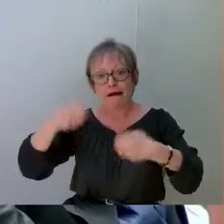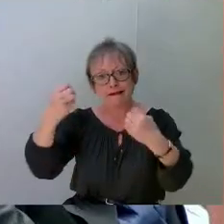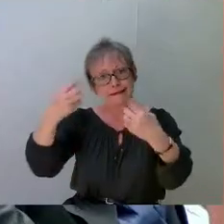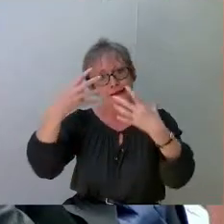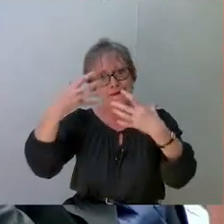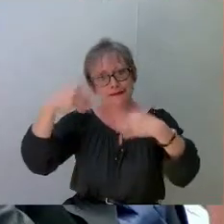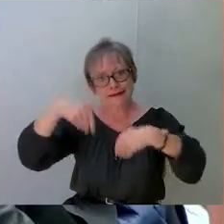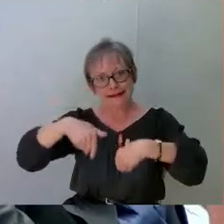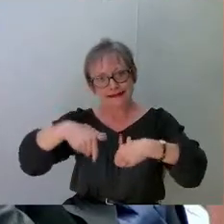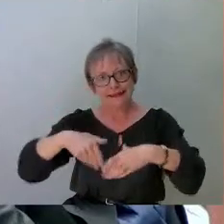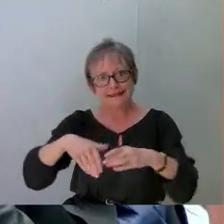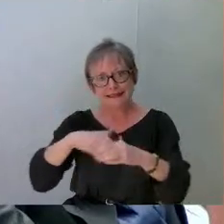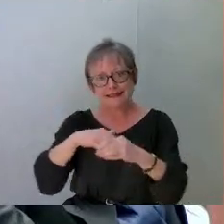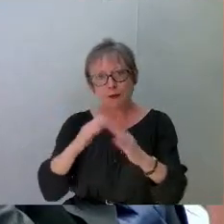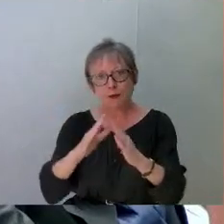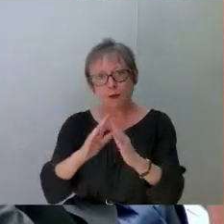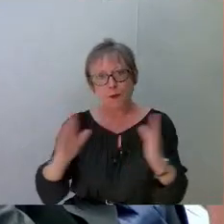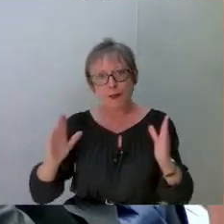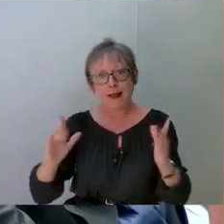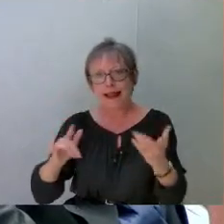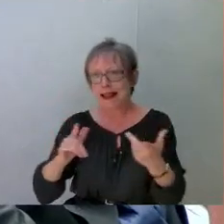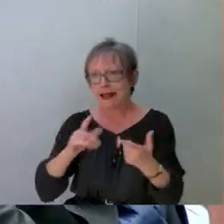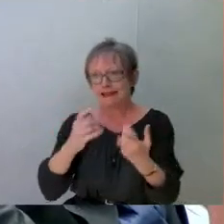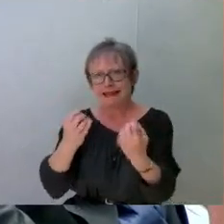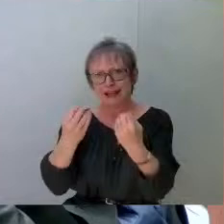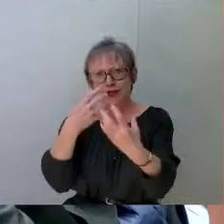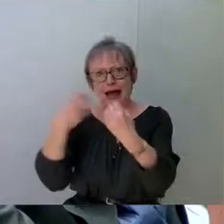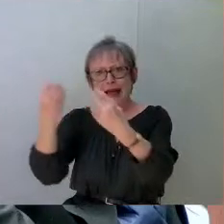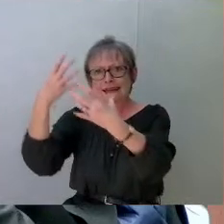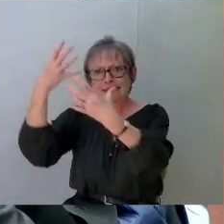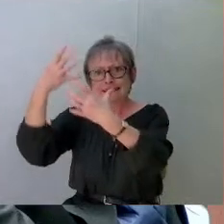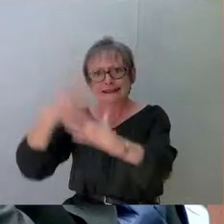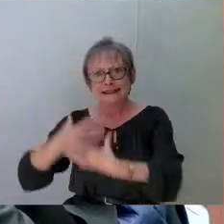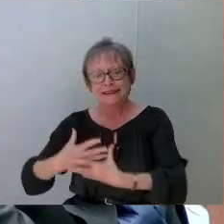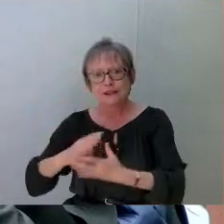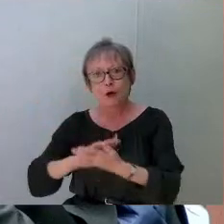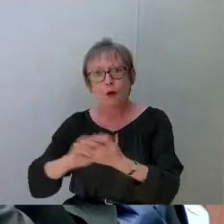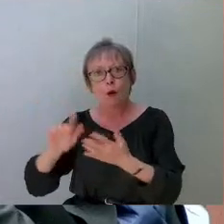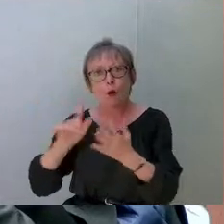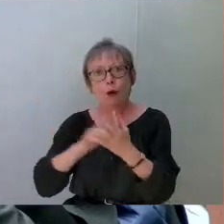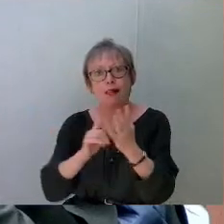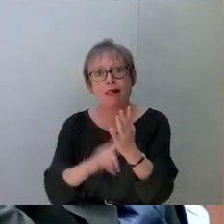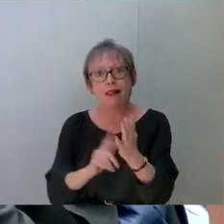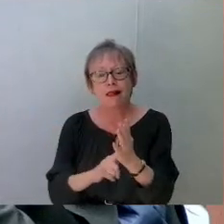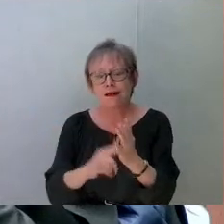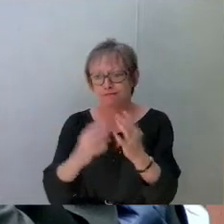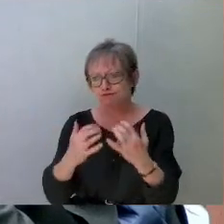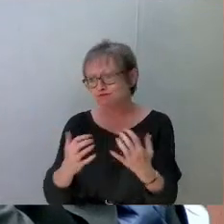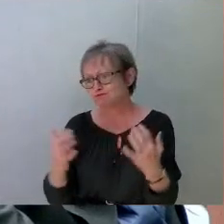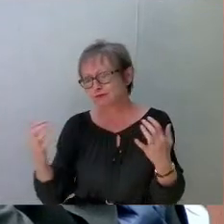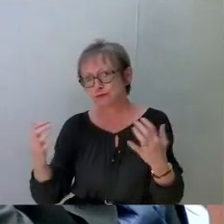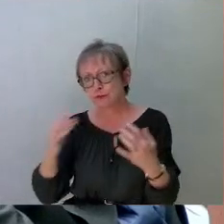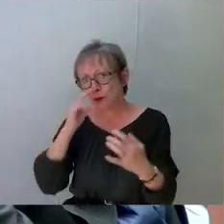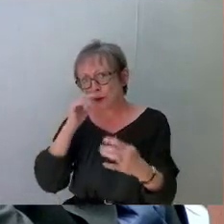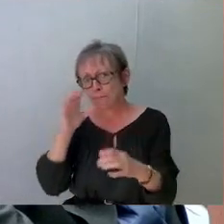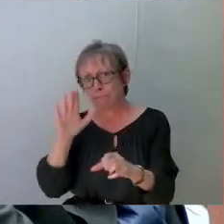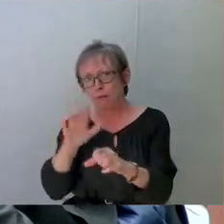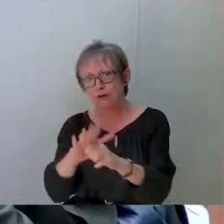here inside. I think there's so much sunshine in the hall today, well, we could bottle